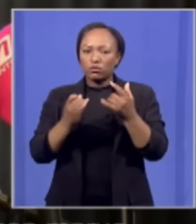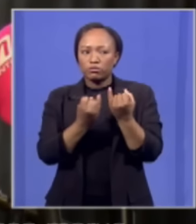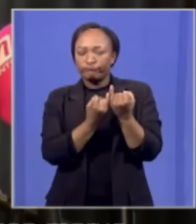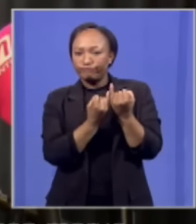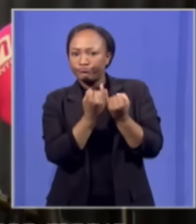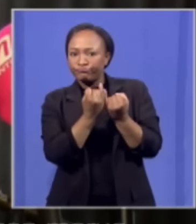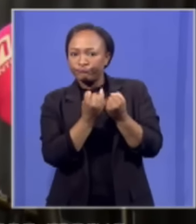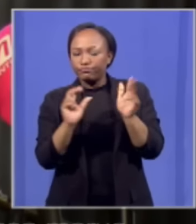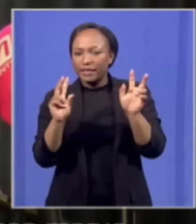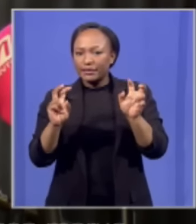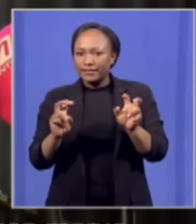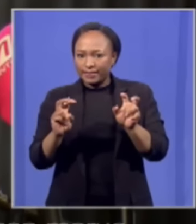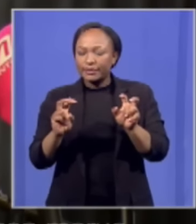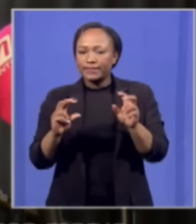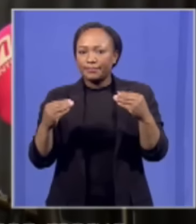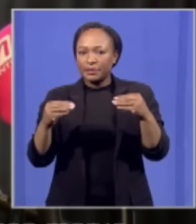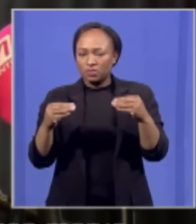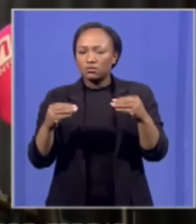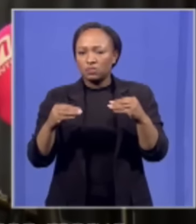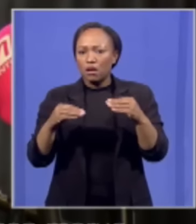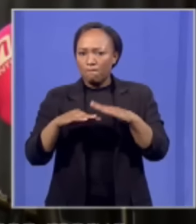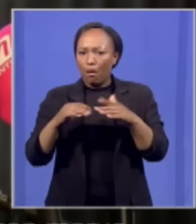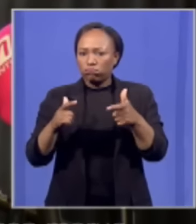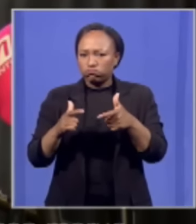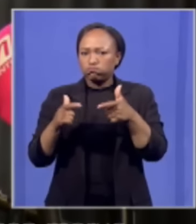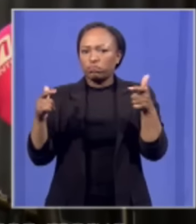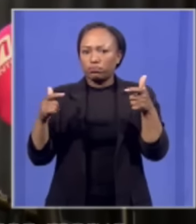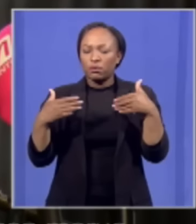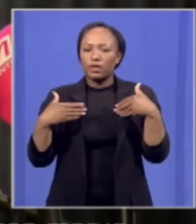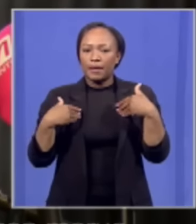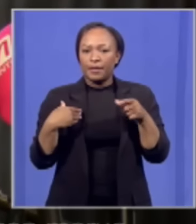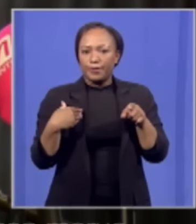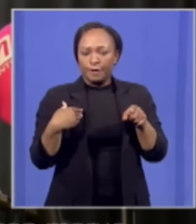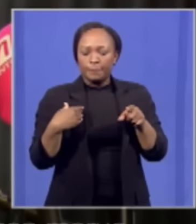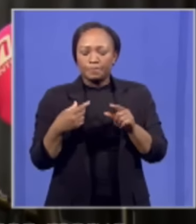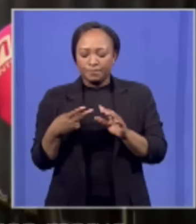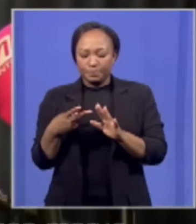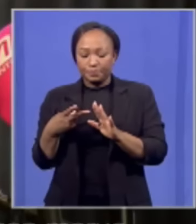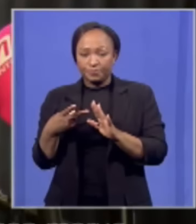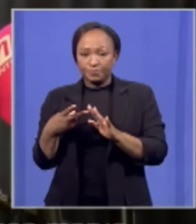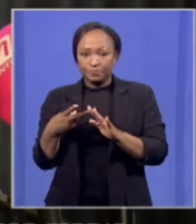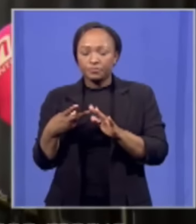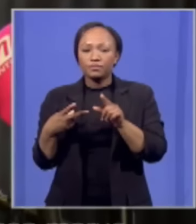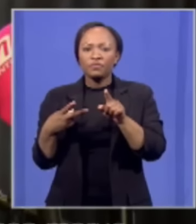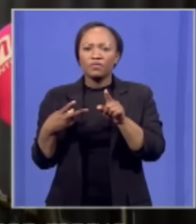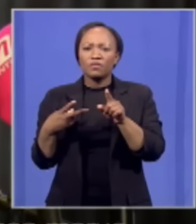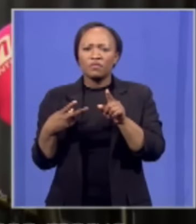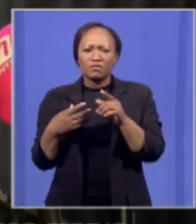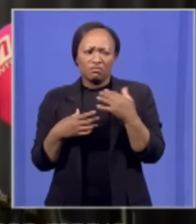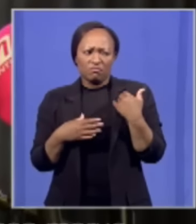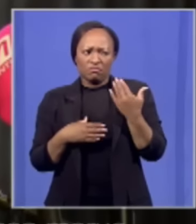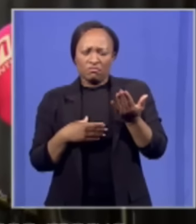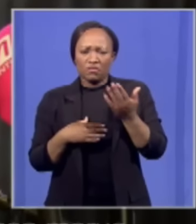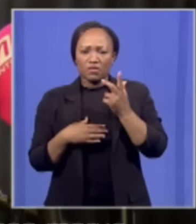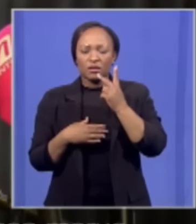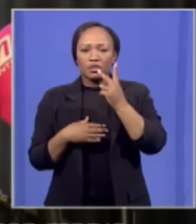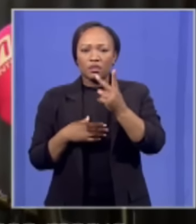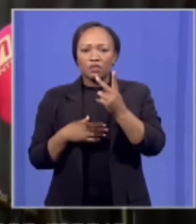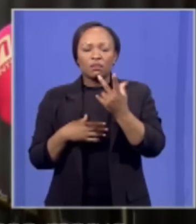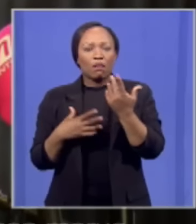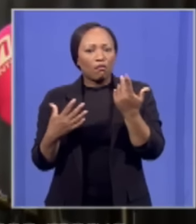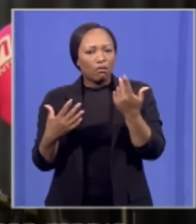market. We also have seen great strides in the progress that